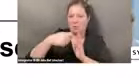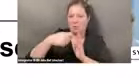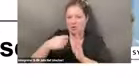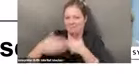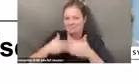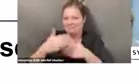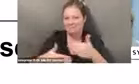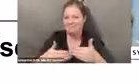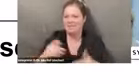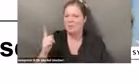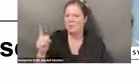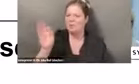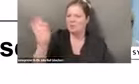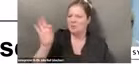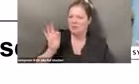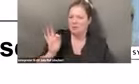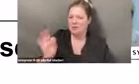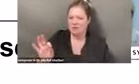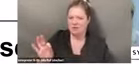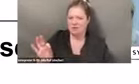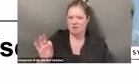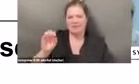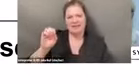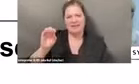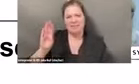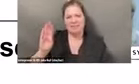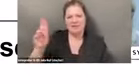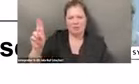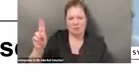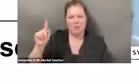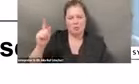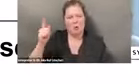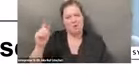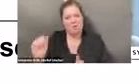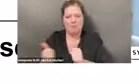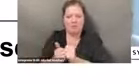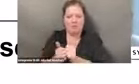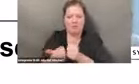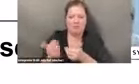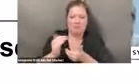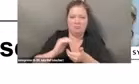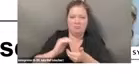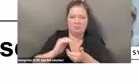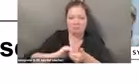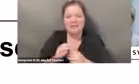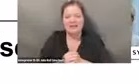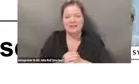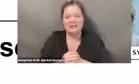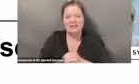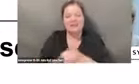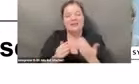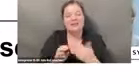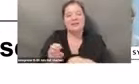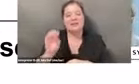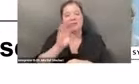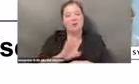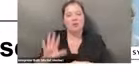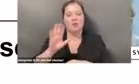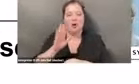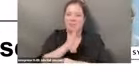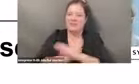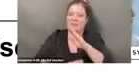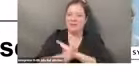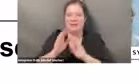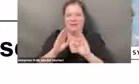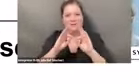how, except for the European Blind Union, of course, being one of the partners, and the European Disability Forum, an associated partner, how did you,